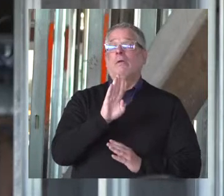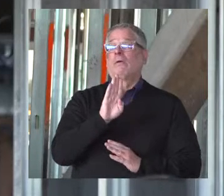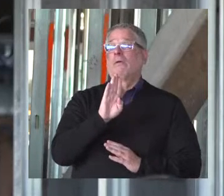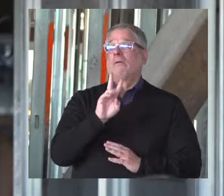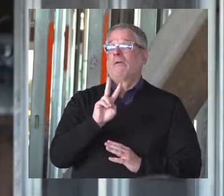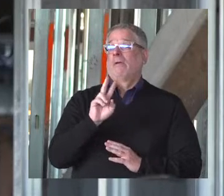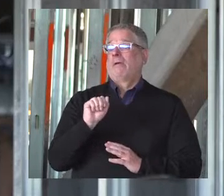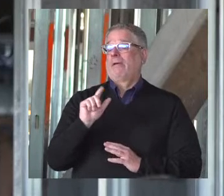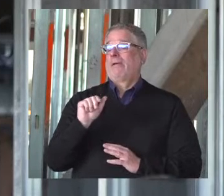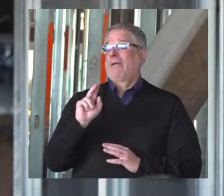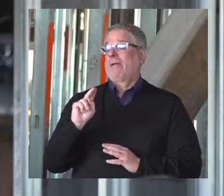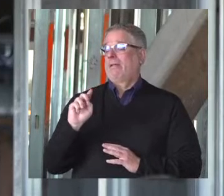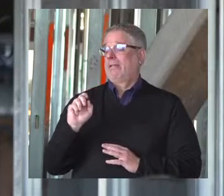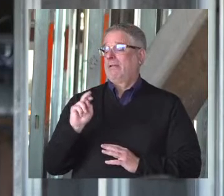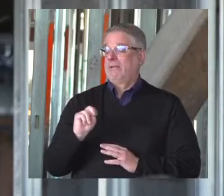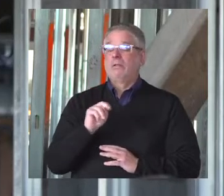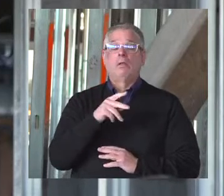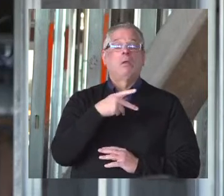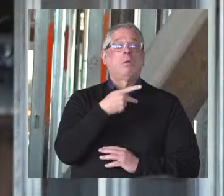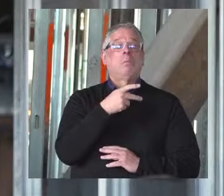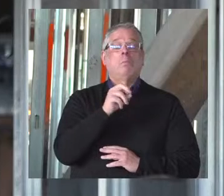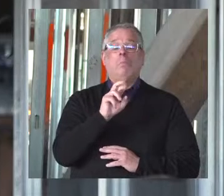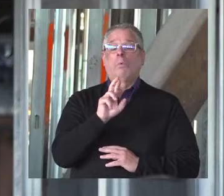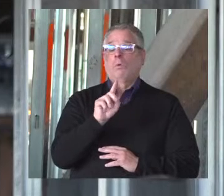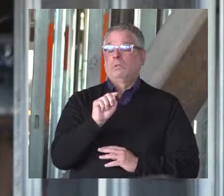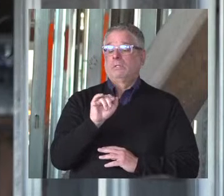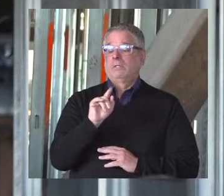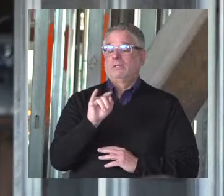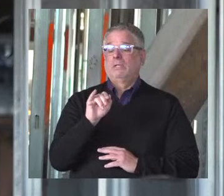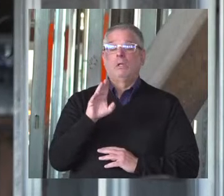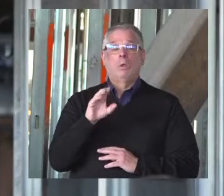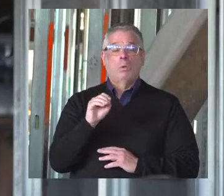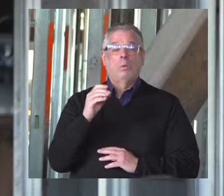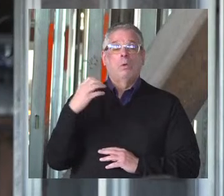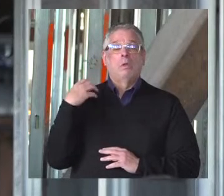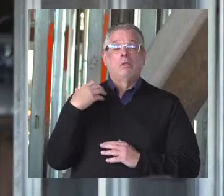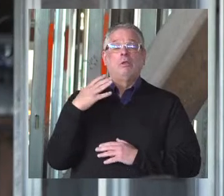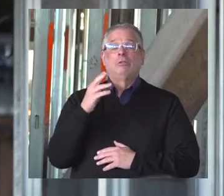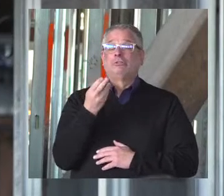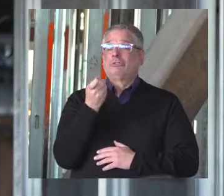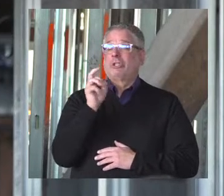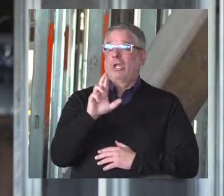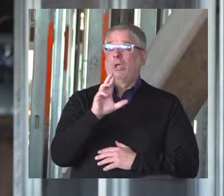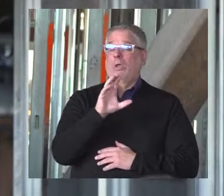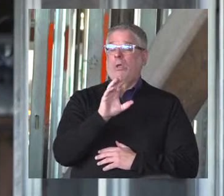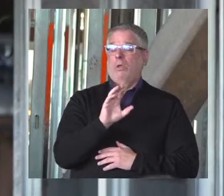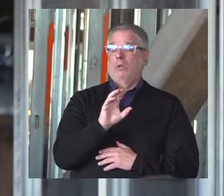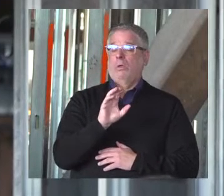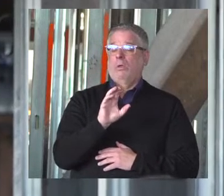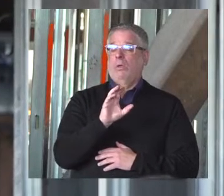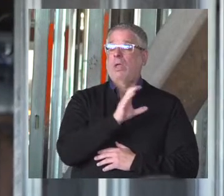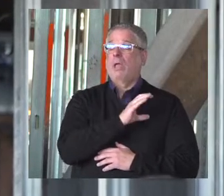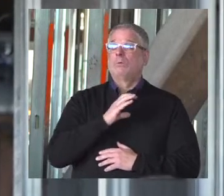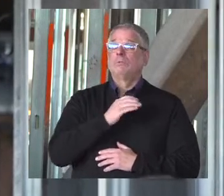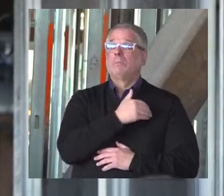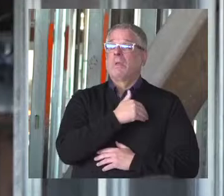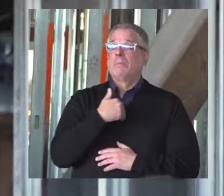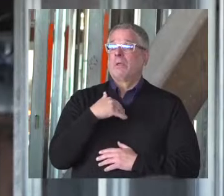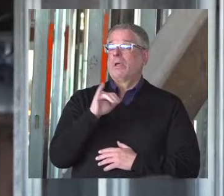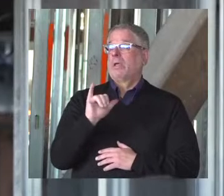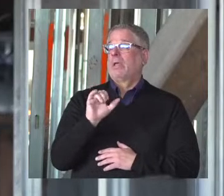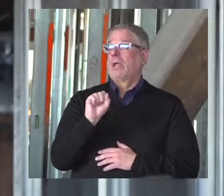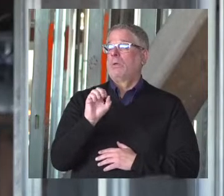Senator Anthony Portantino. I believe we have County Chair Lindsay Horvath is with us today, Council Member Katie